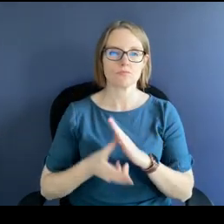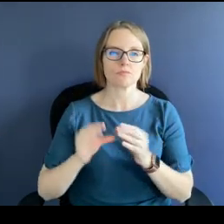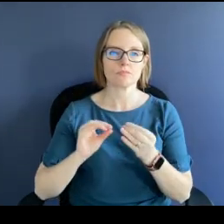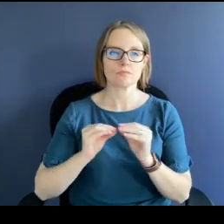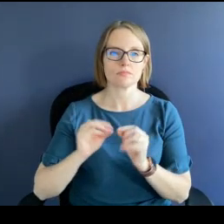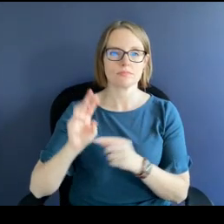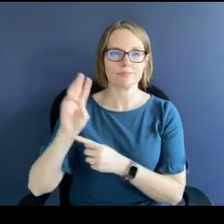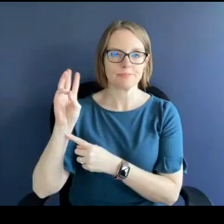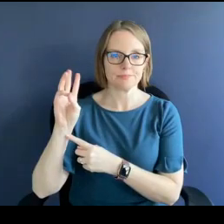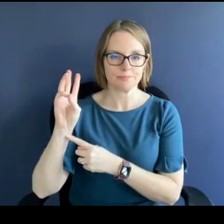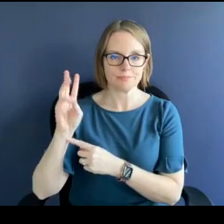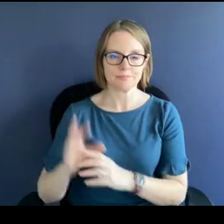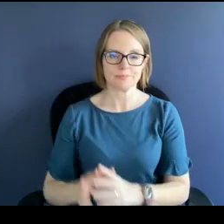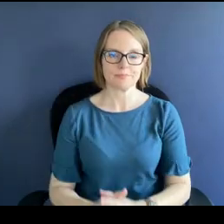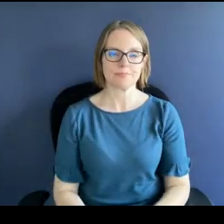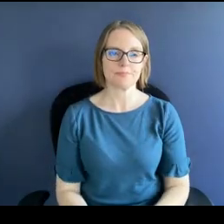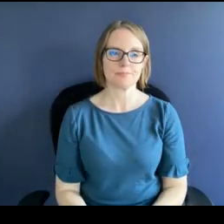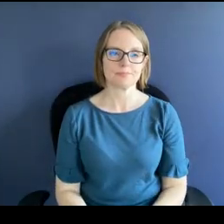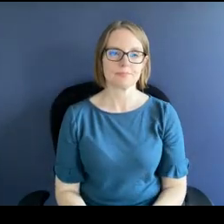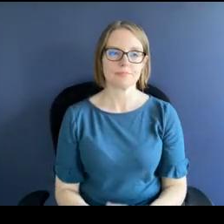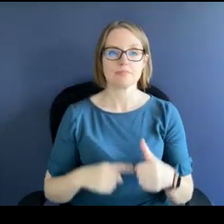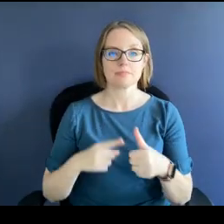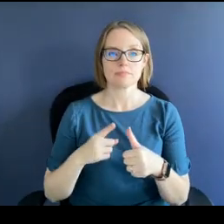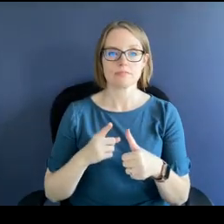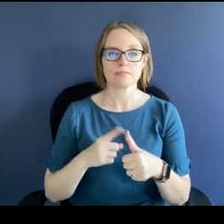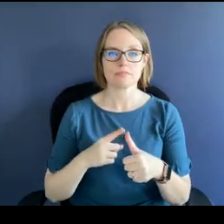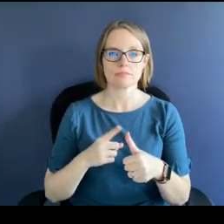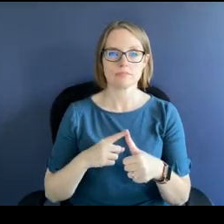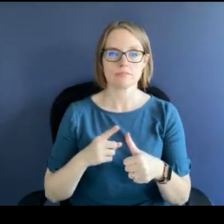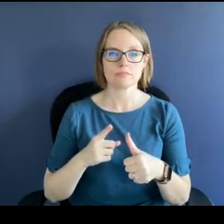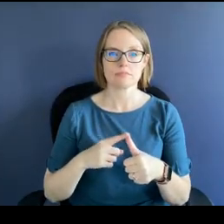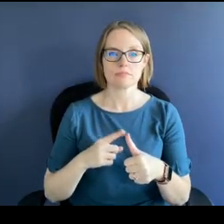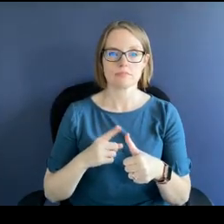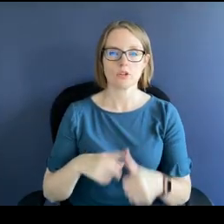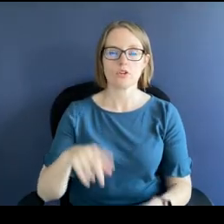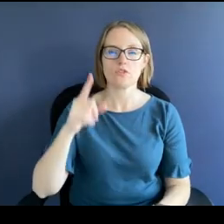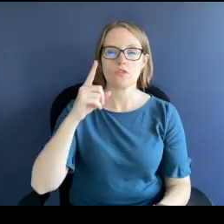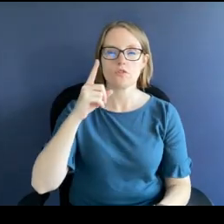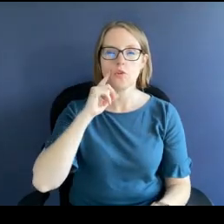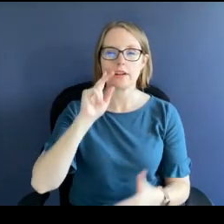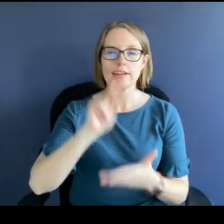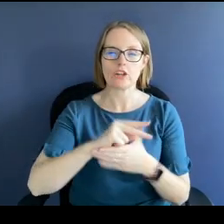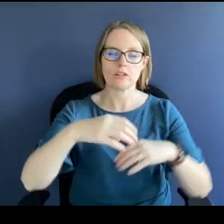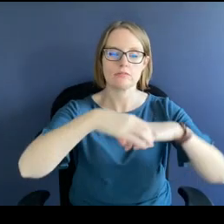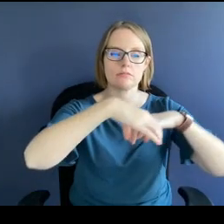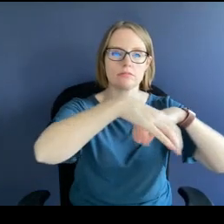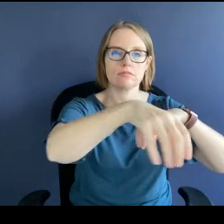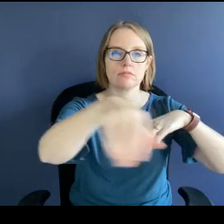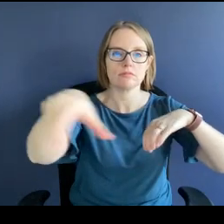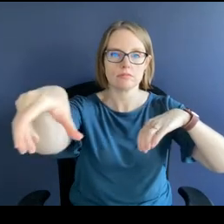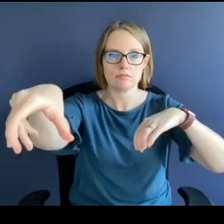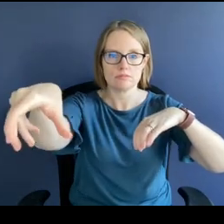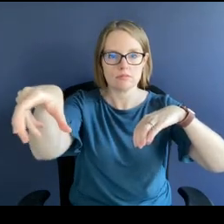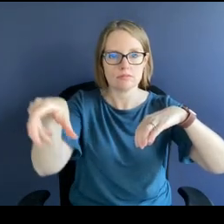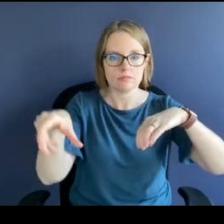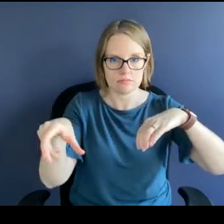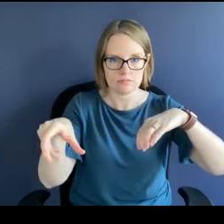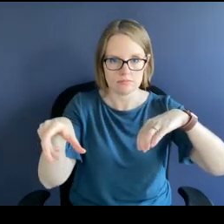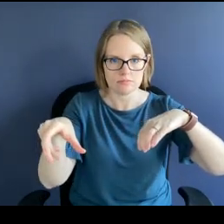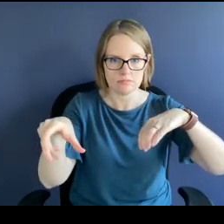key takeaways. A 60-inch diameter turning circle is required in